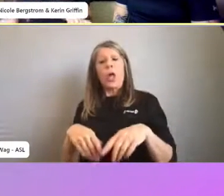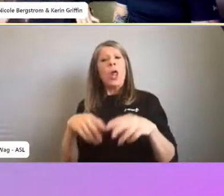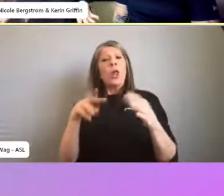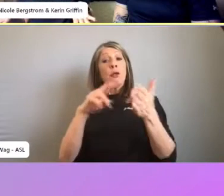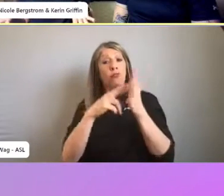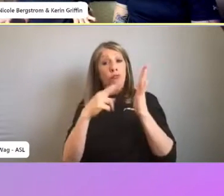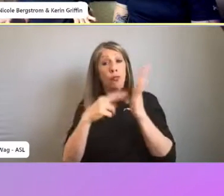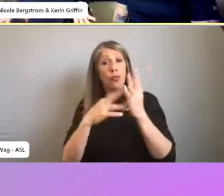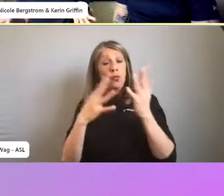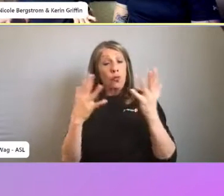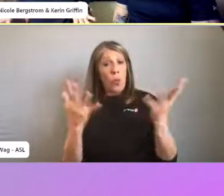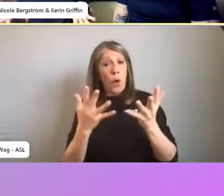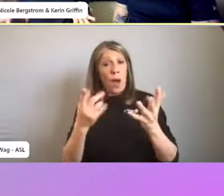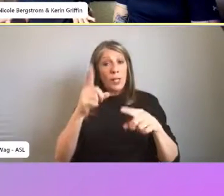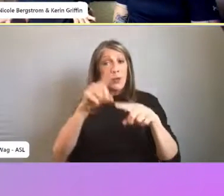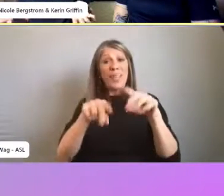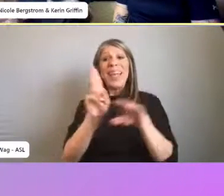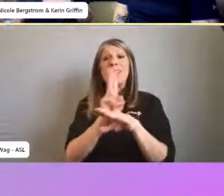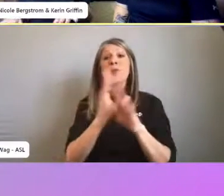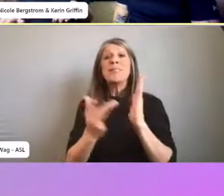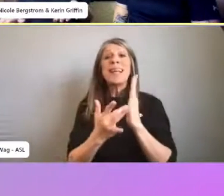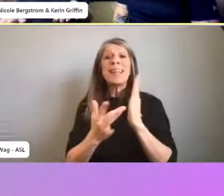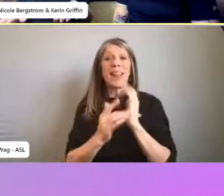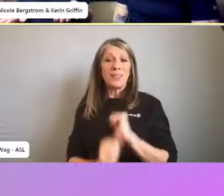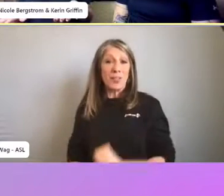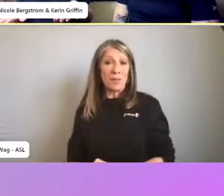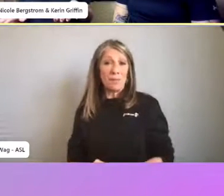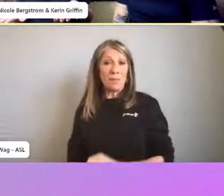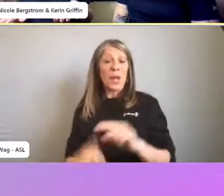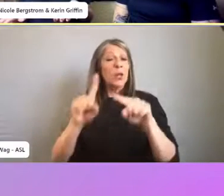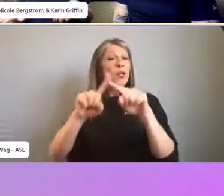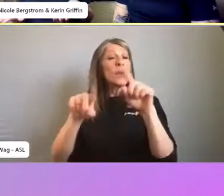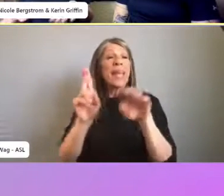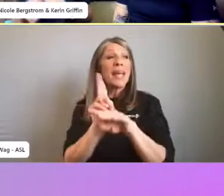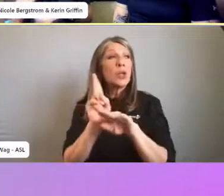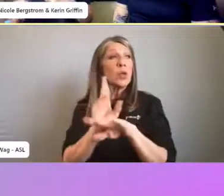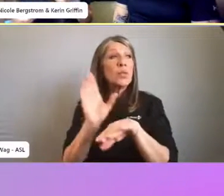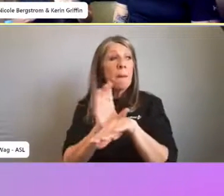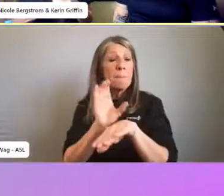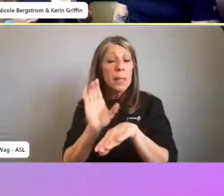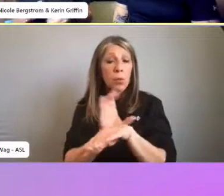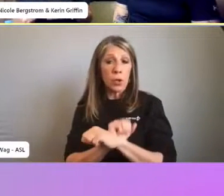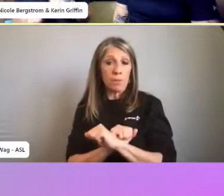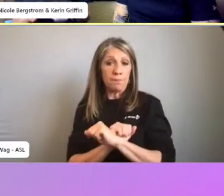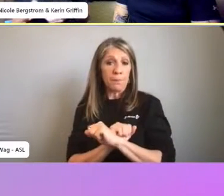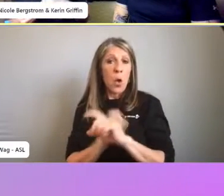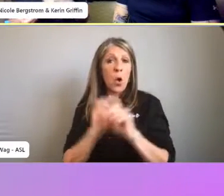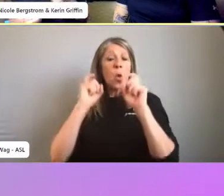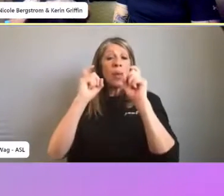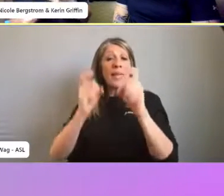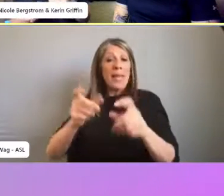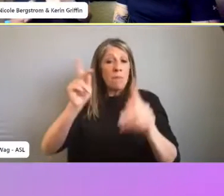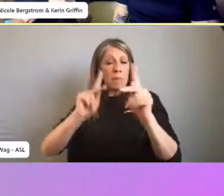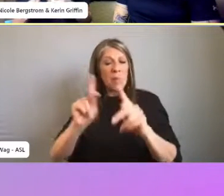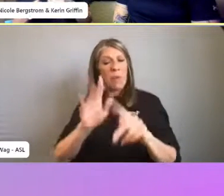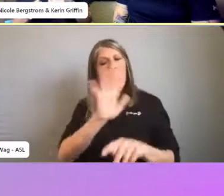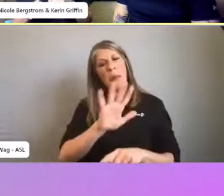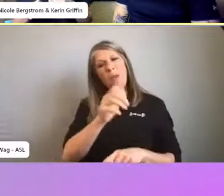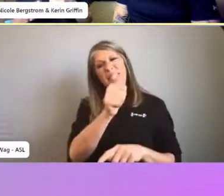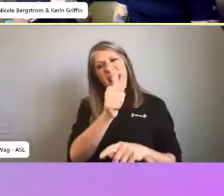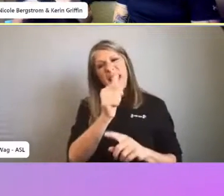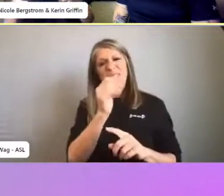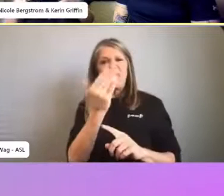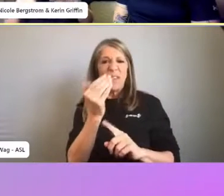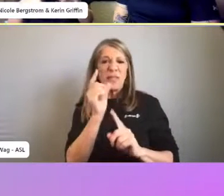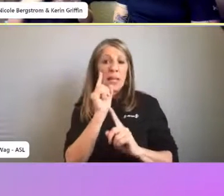are you can't use technology. You can't use your computer. And so we give the participants about 10 to 15